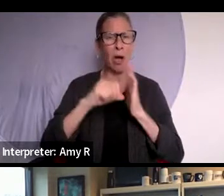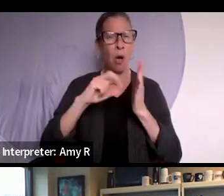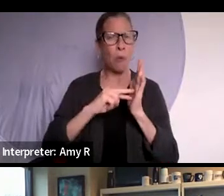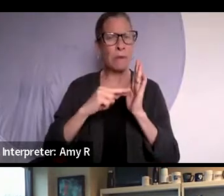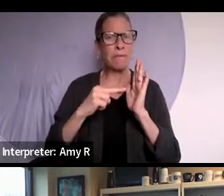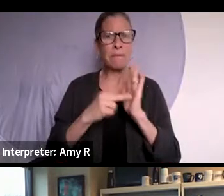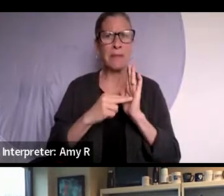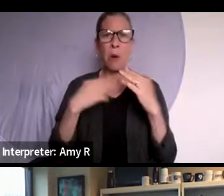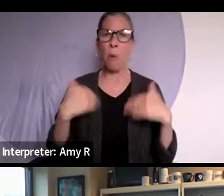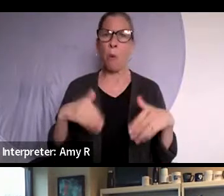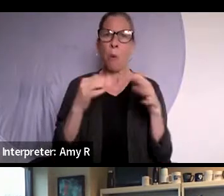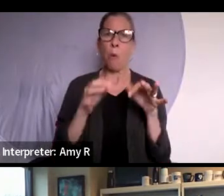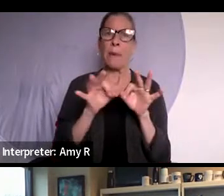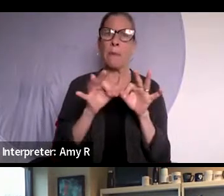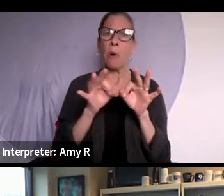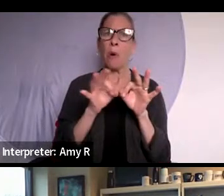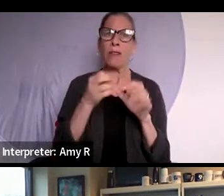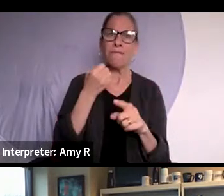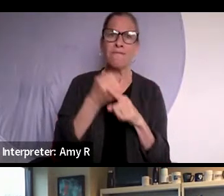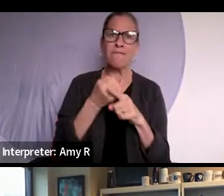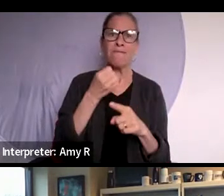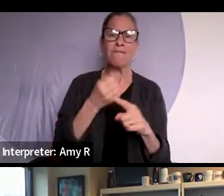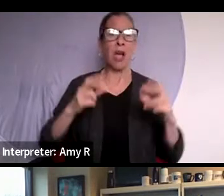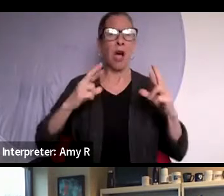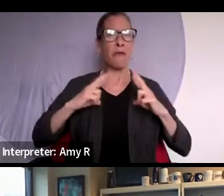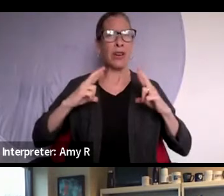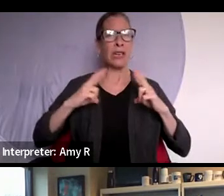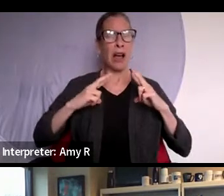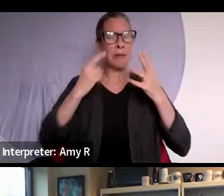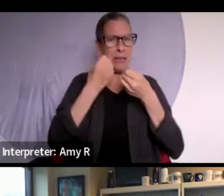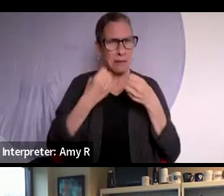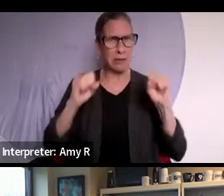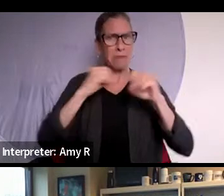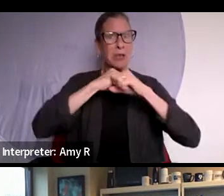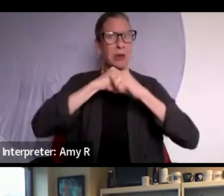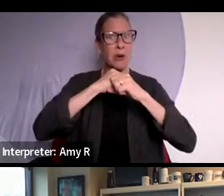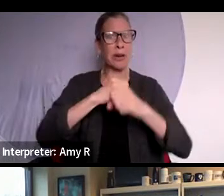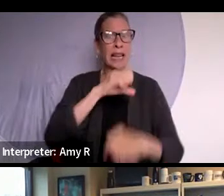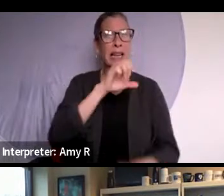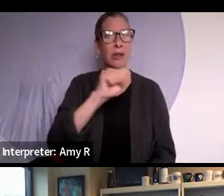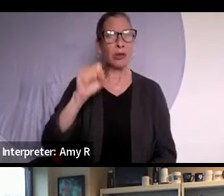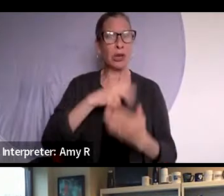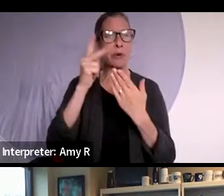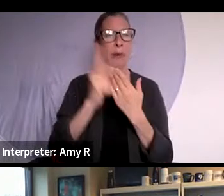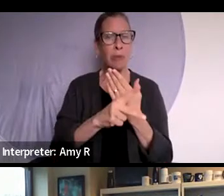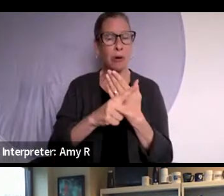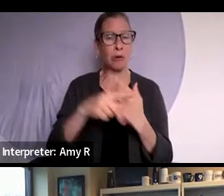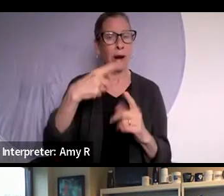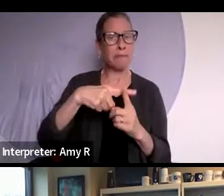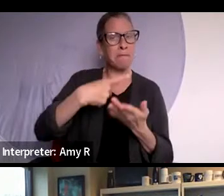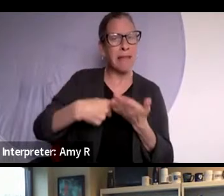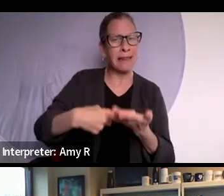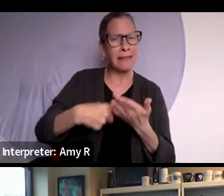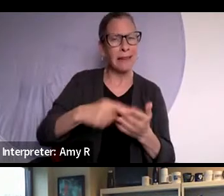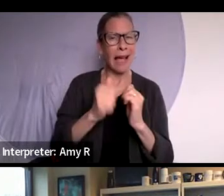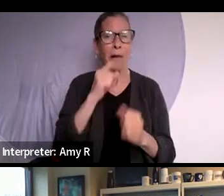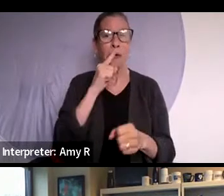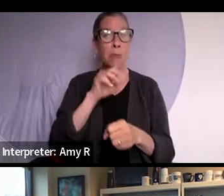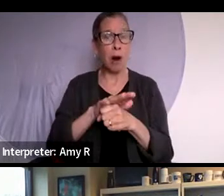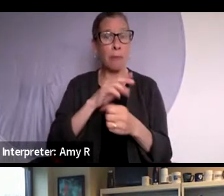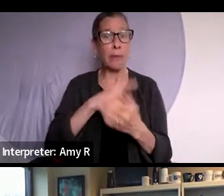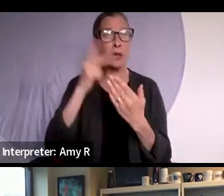most critical pillar of retirement security, the Social Security program, and discussing how to ensure the